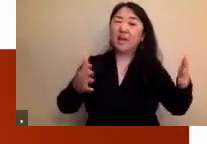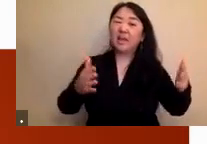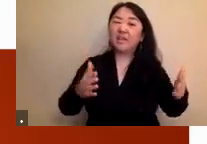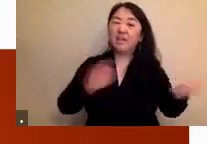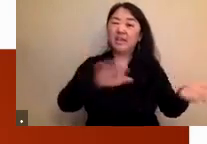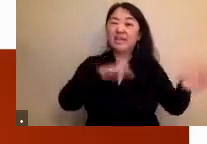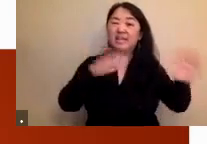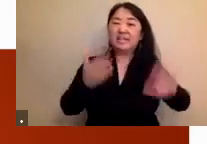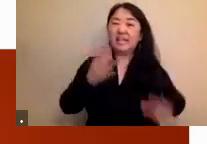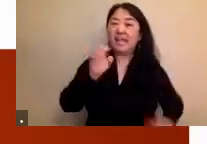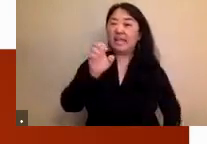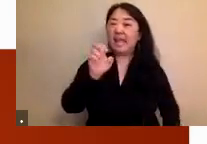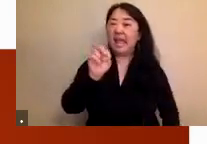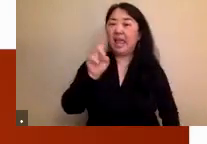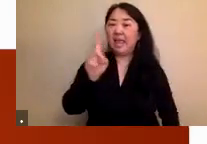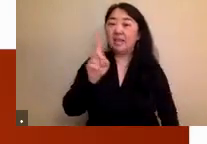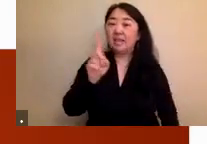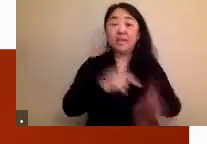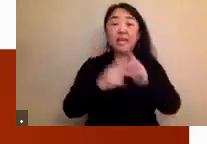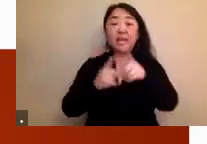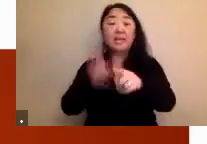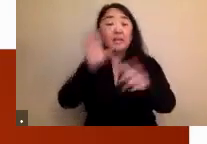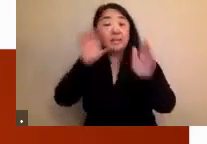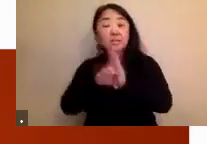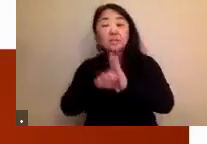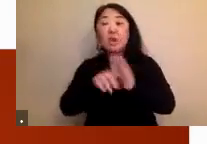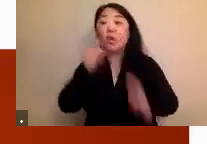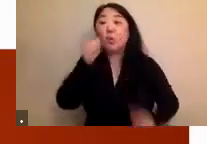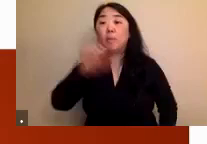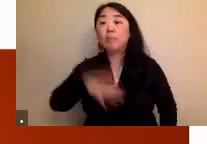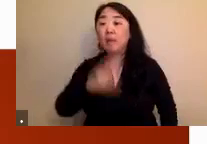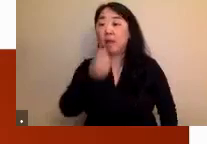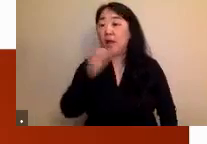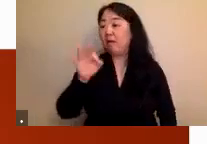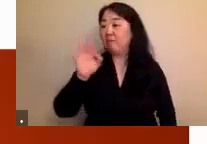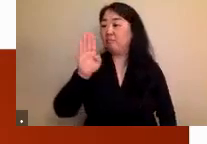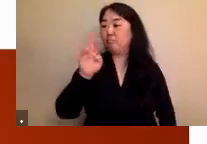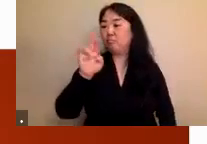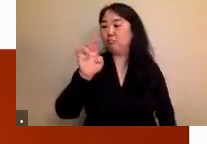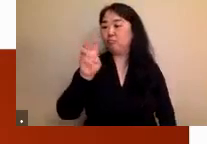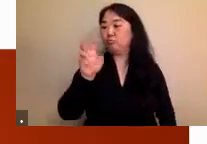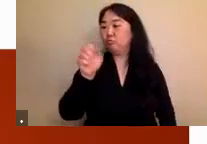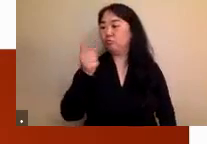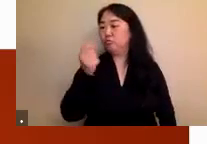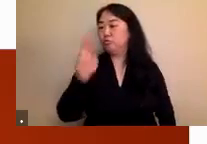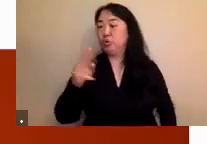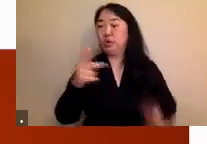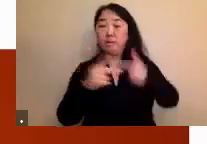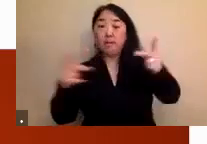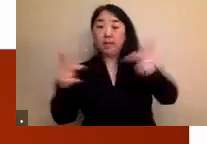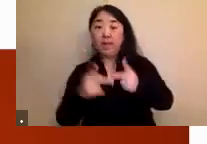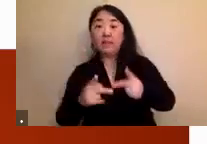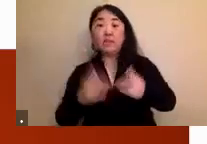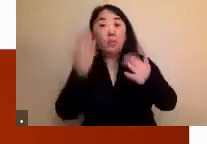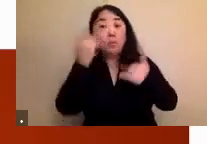women of Brewster's Place. And I wanted to put that there because often highway systems sectioned off